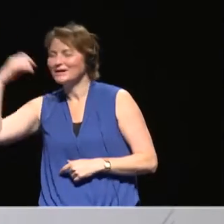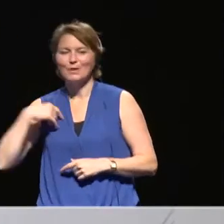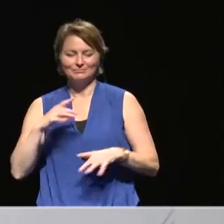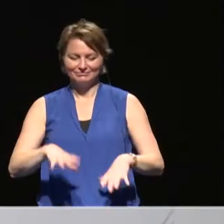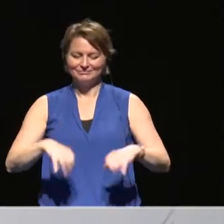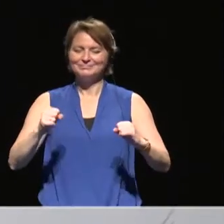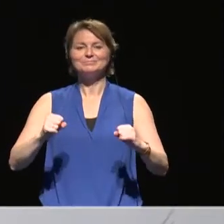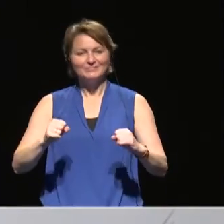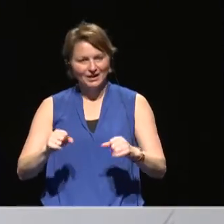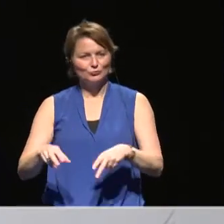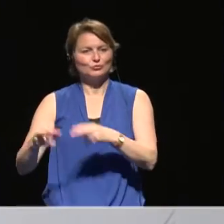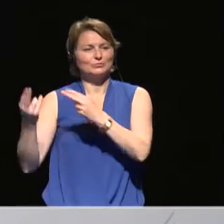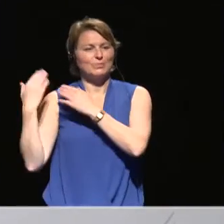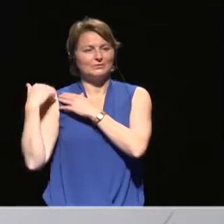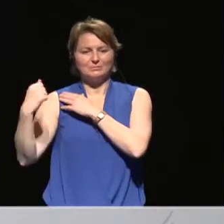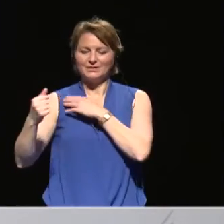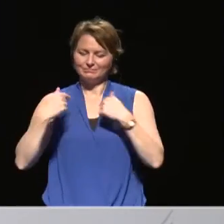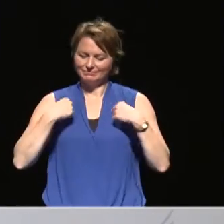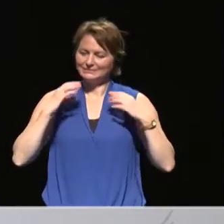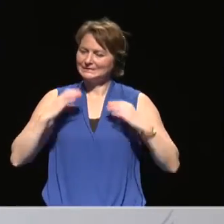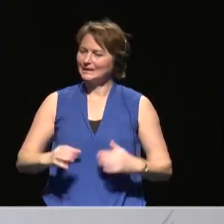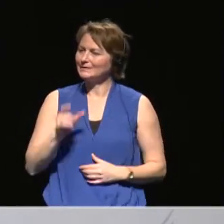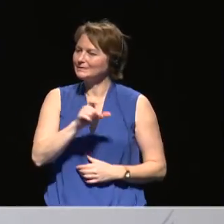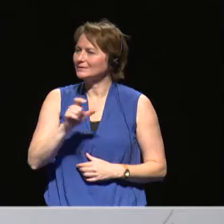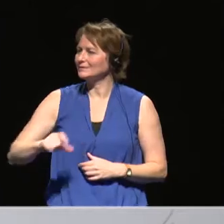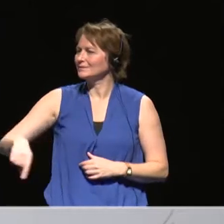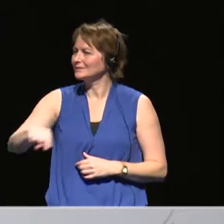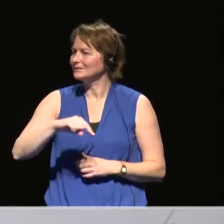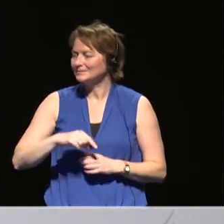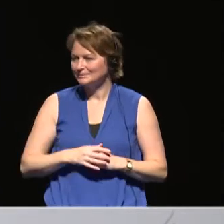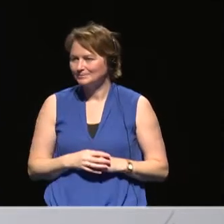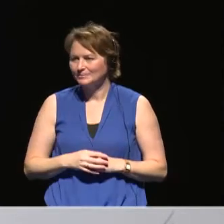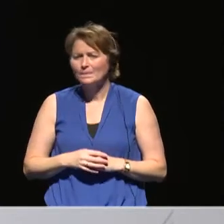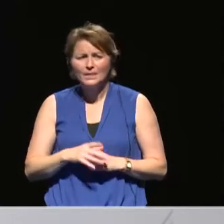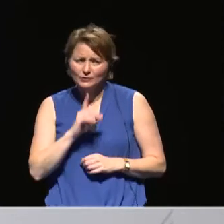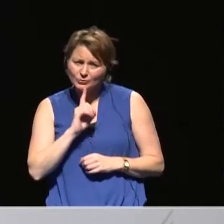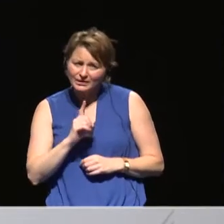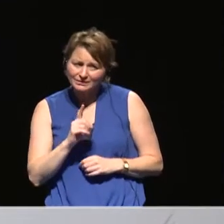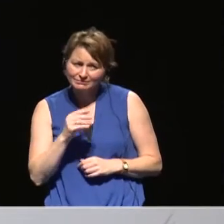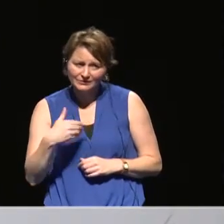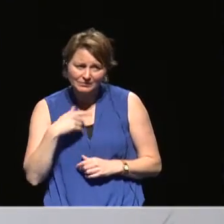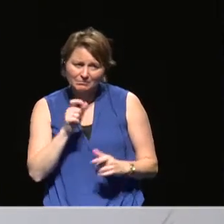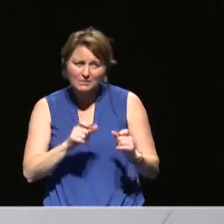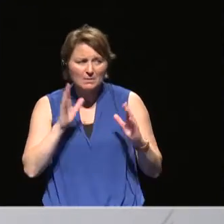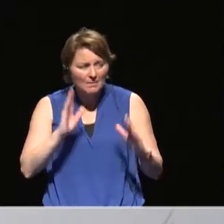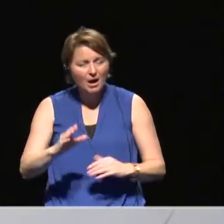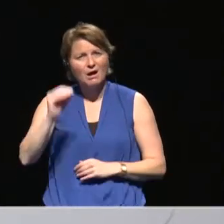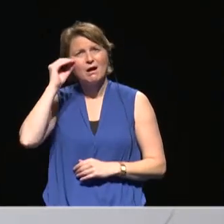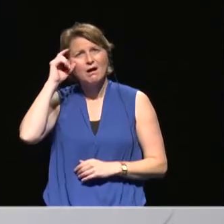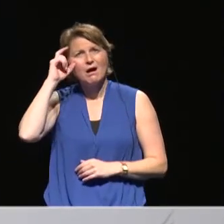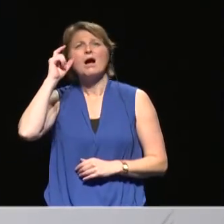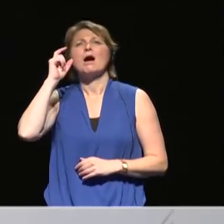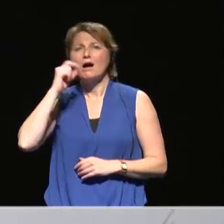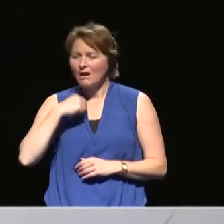as citizens. So it's a challenge for the young people, and young people need to know how I can support